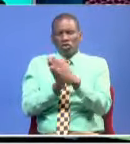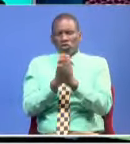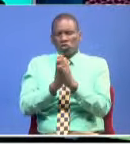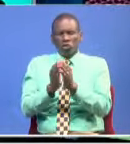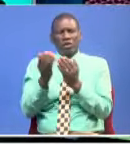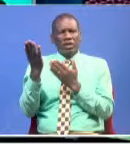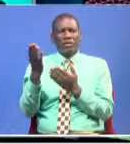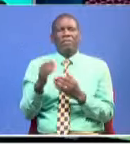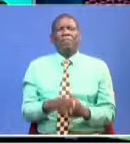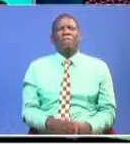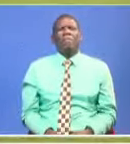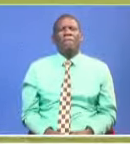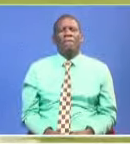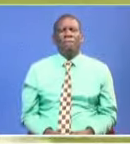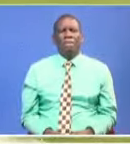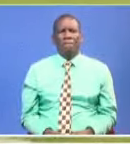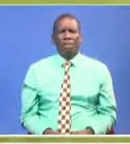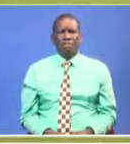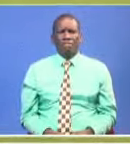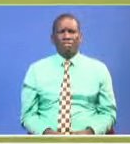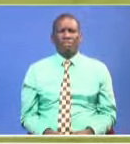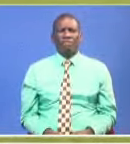highlights.